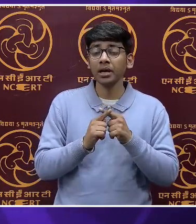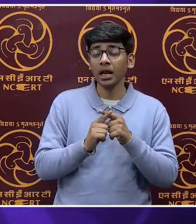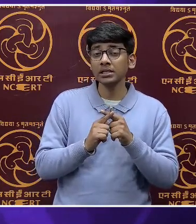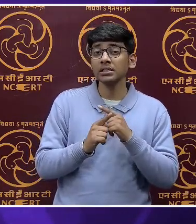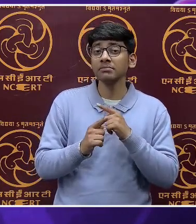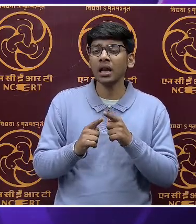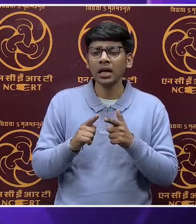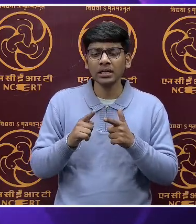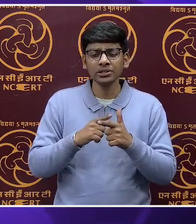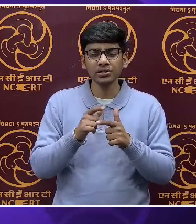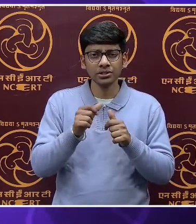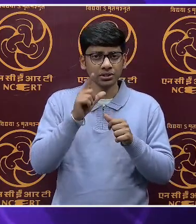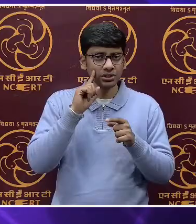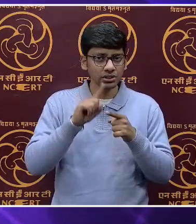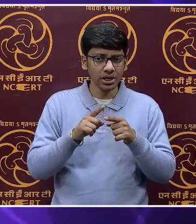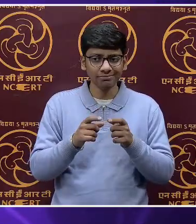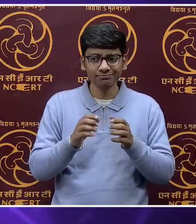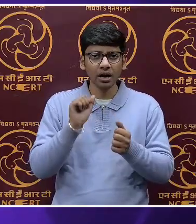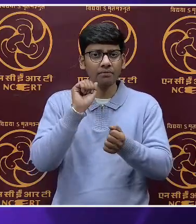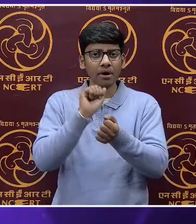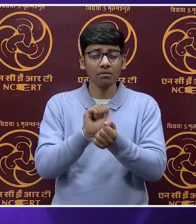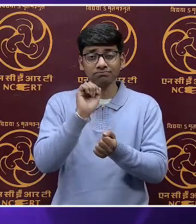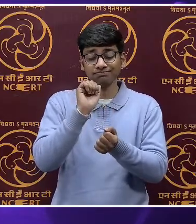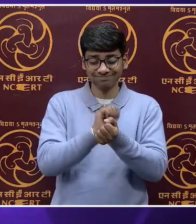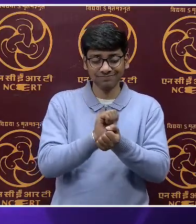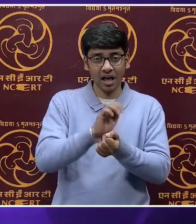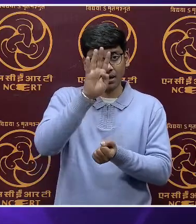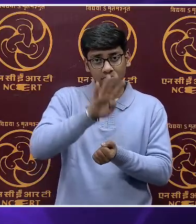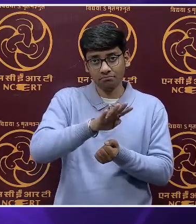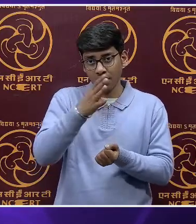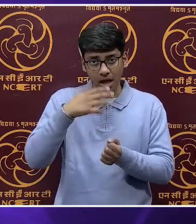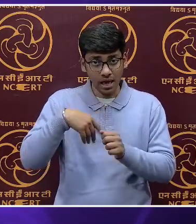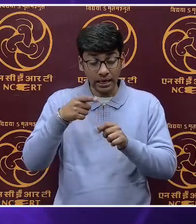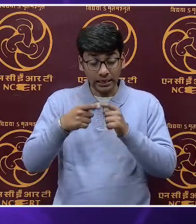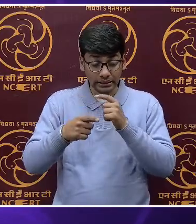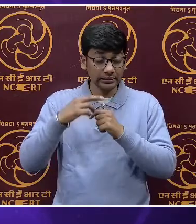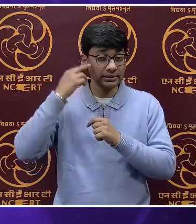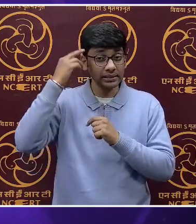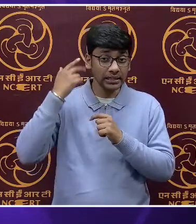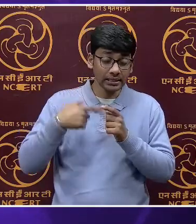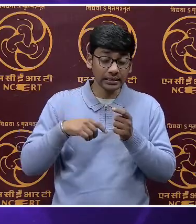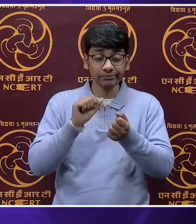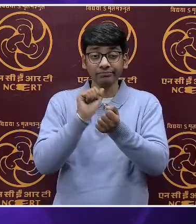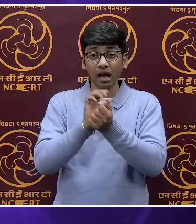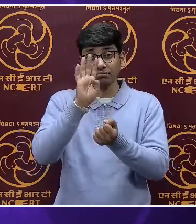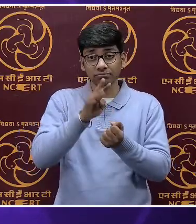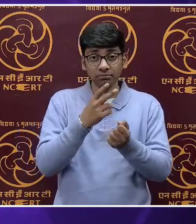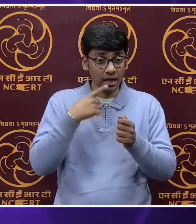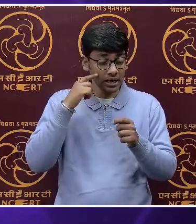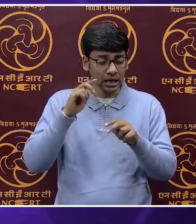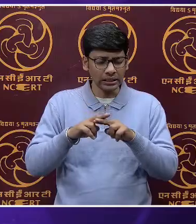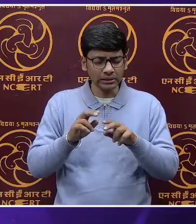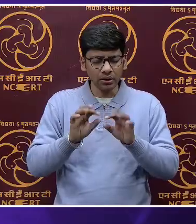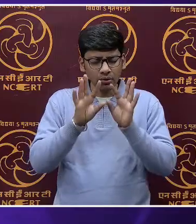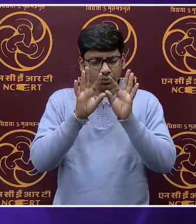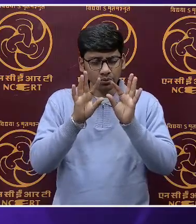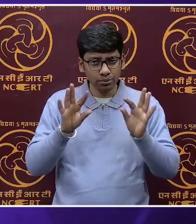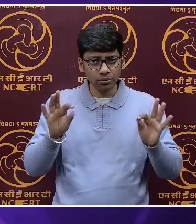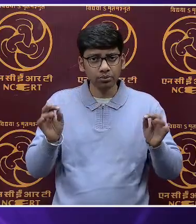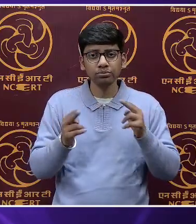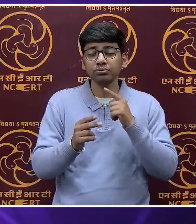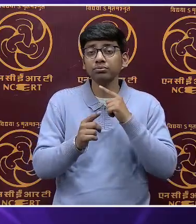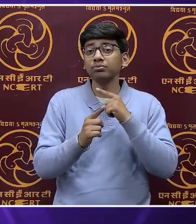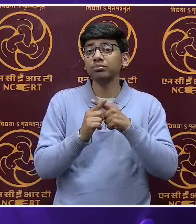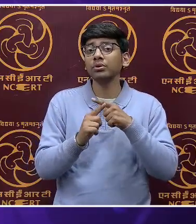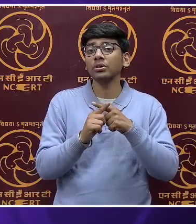in jails, in prisons also. Wow. So, Actually, yes. music is therapeutic. So probably she is, healing the people around her.